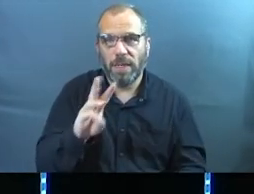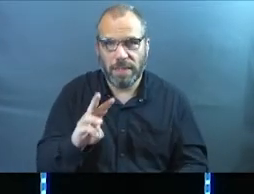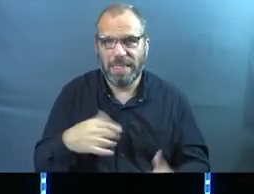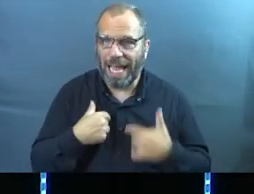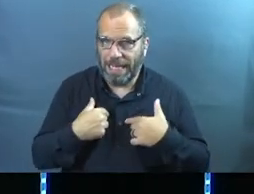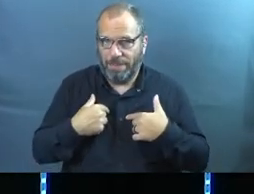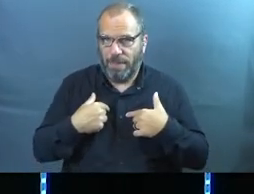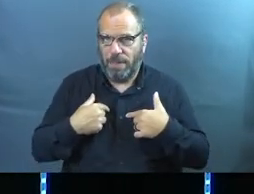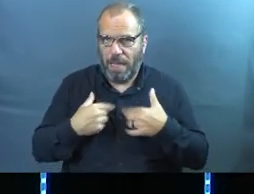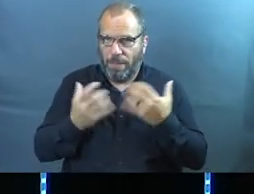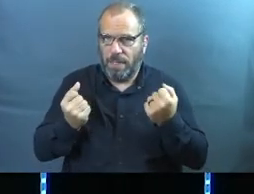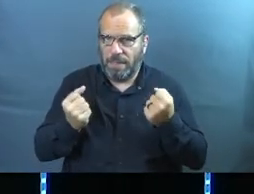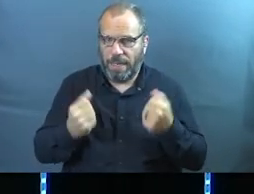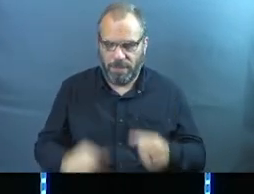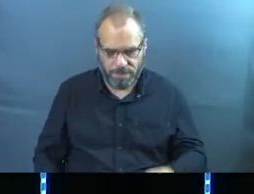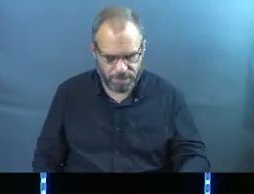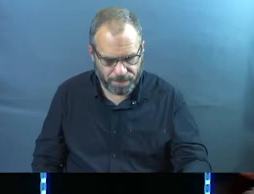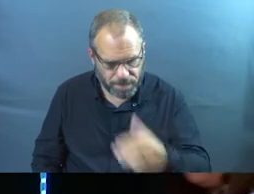us.